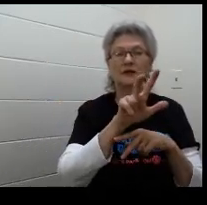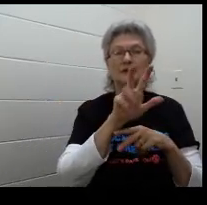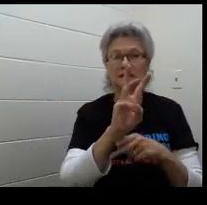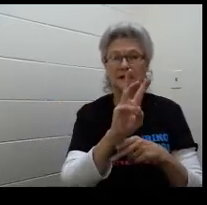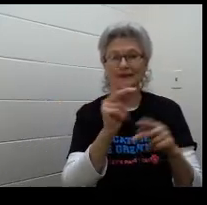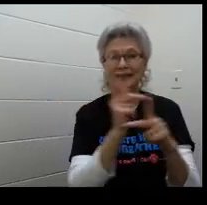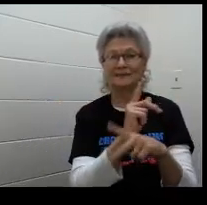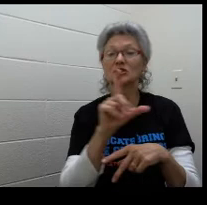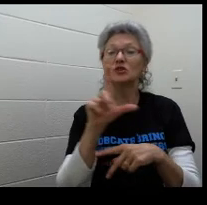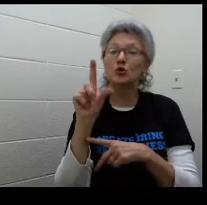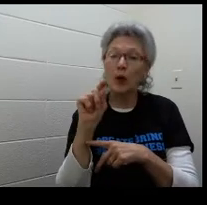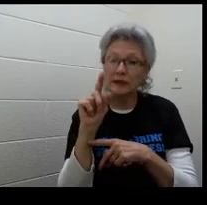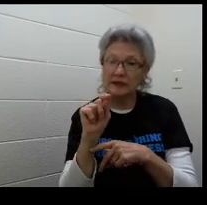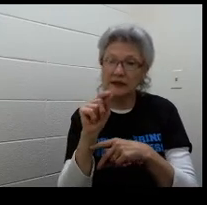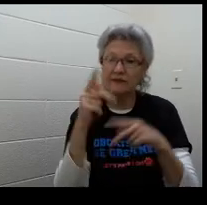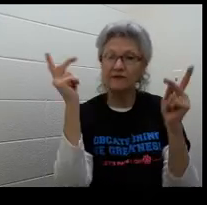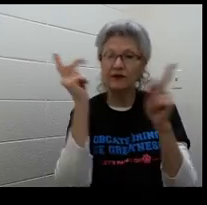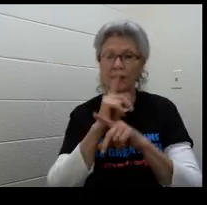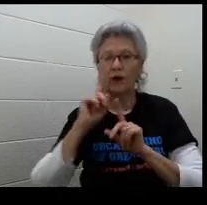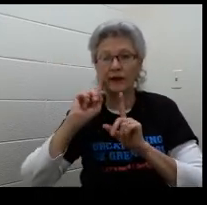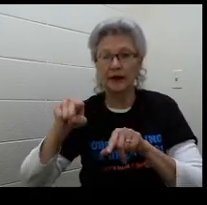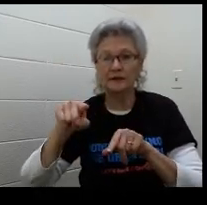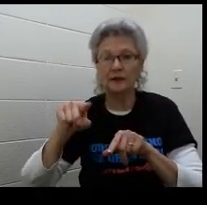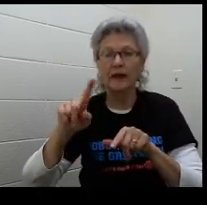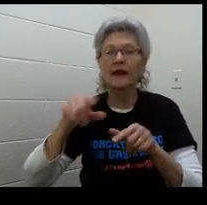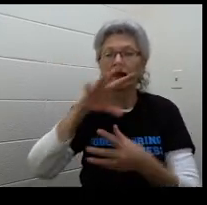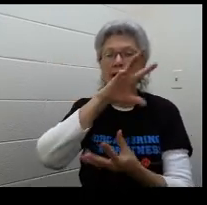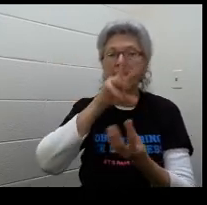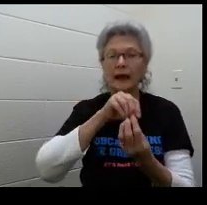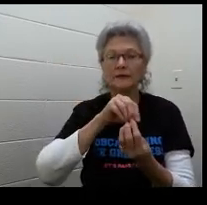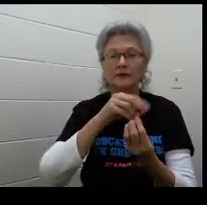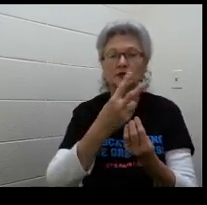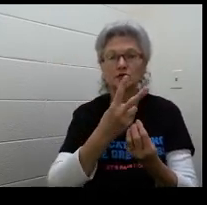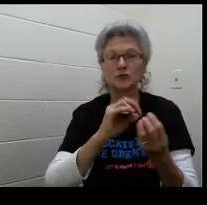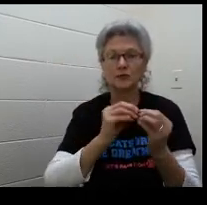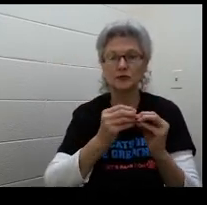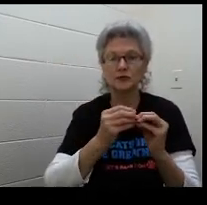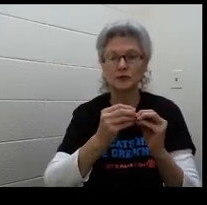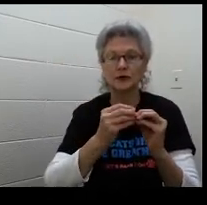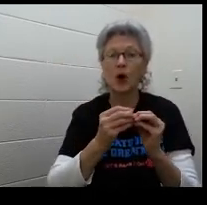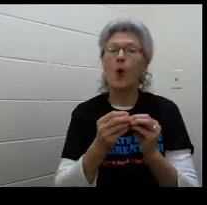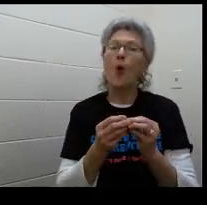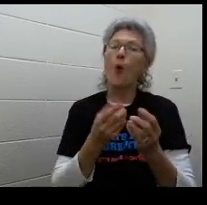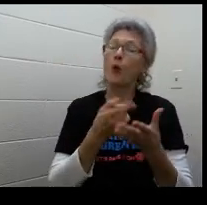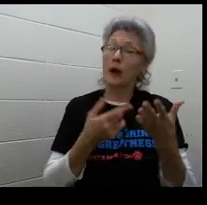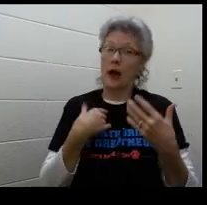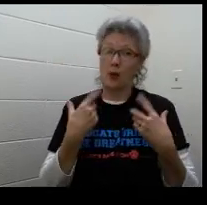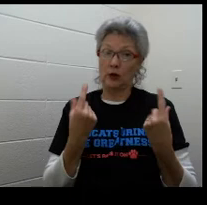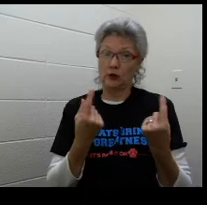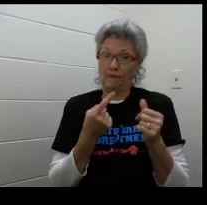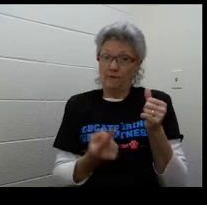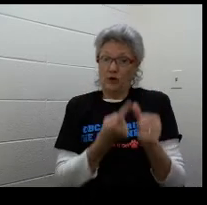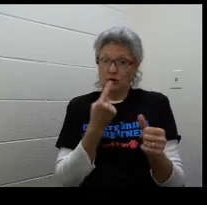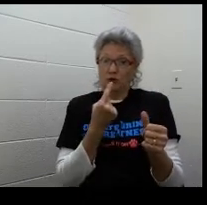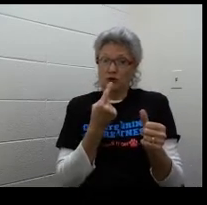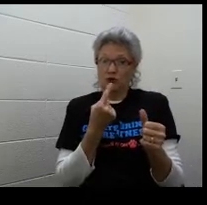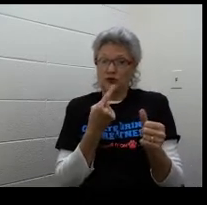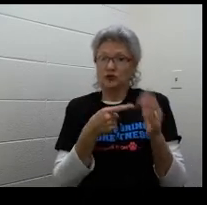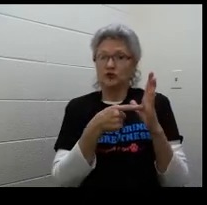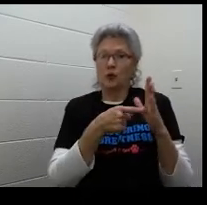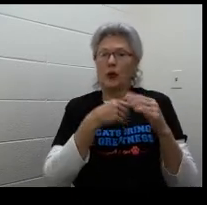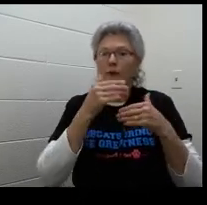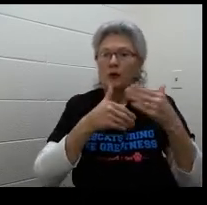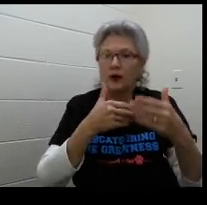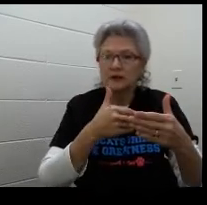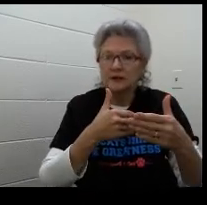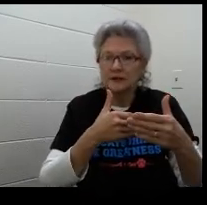times 20, figure out what that is, and then add those two numbers together. And what I want to do is first to do this, just show you the